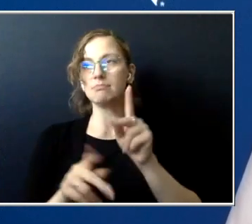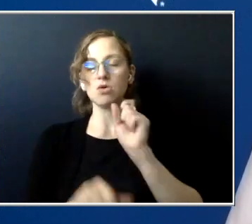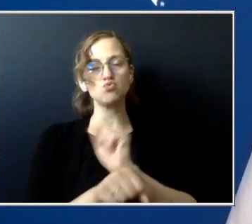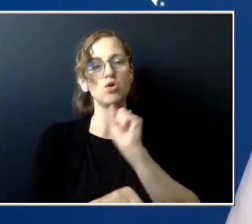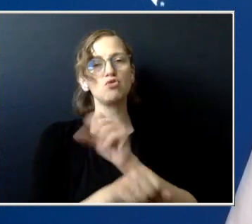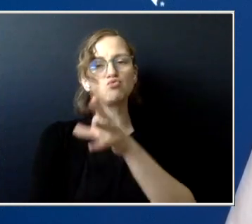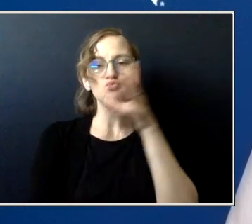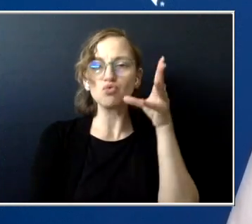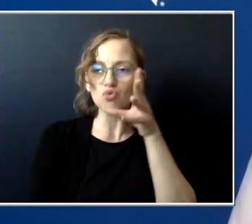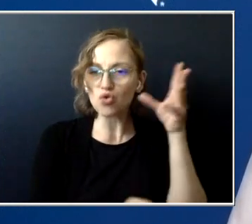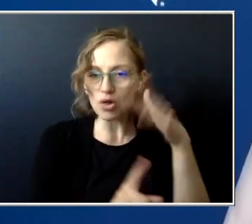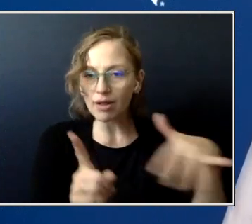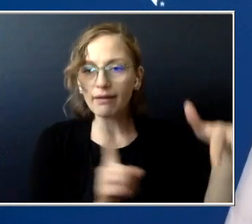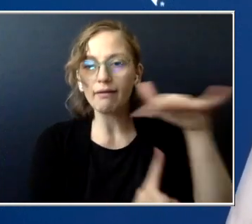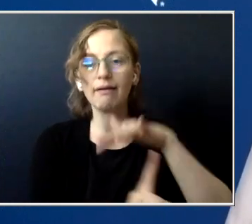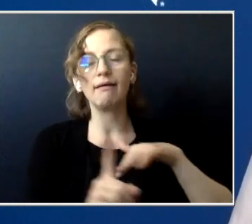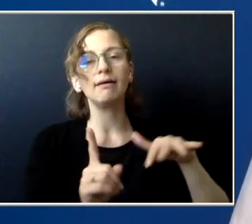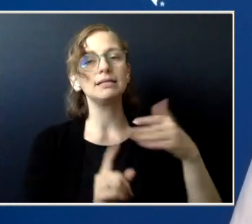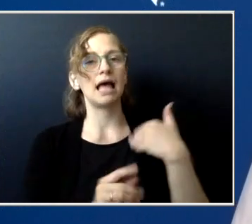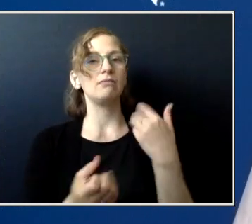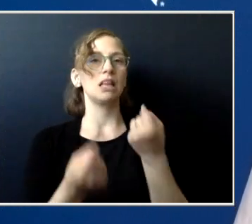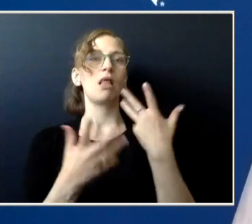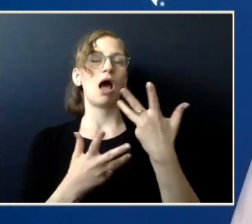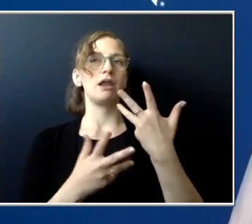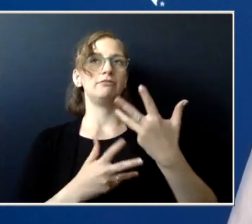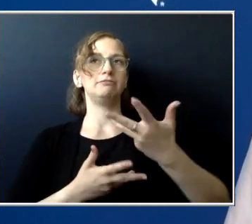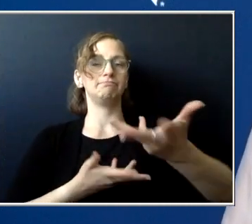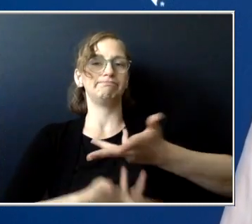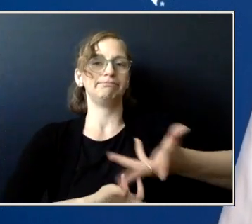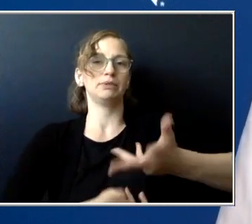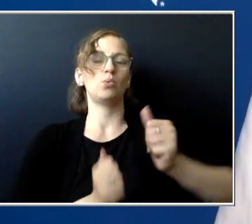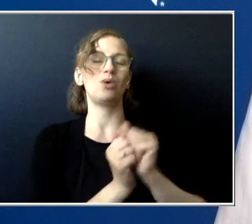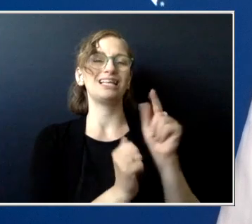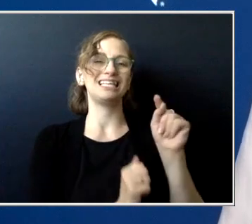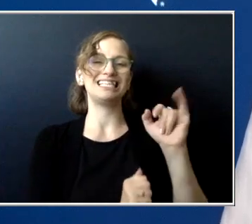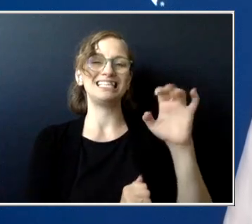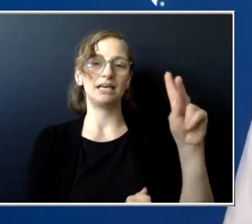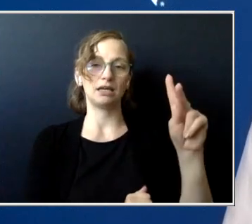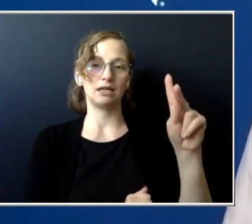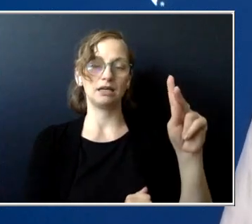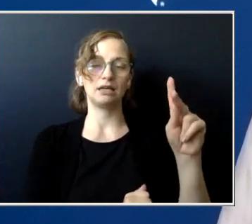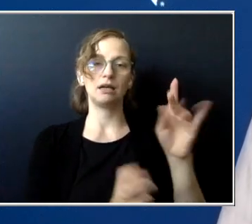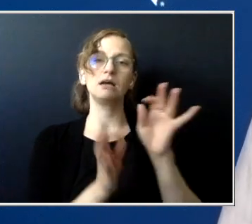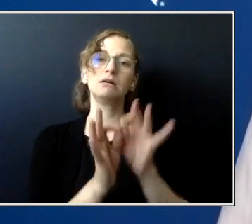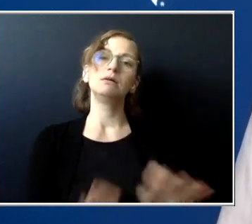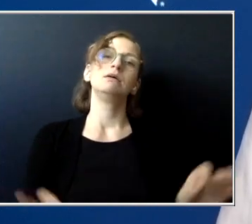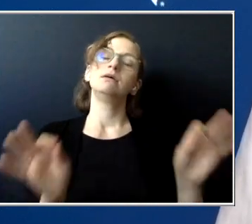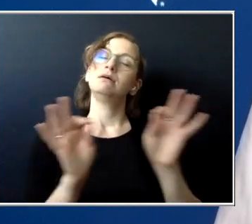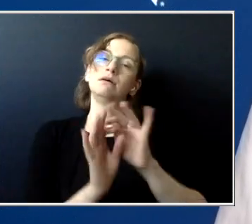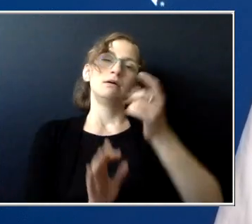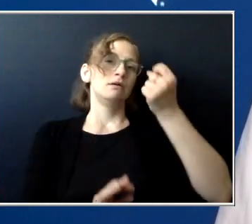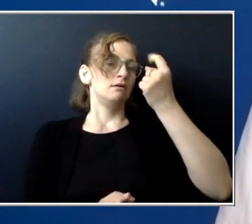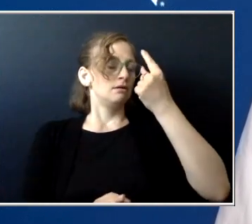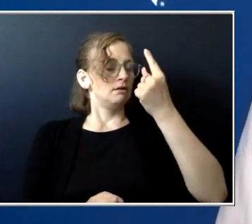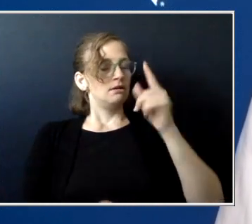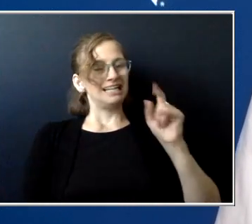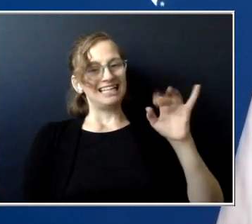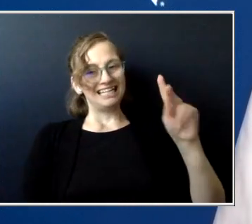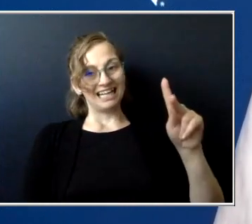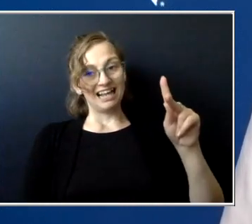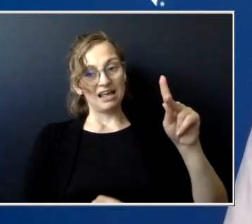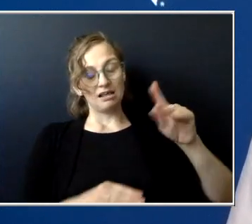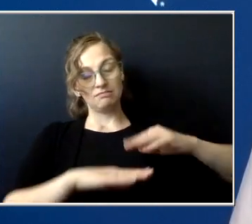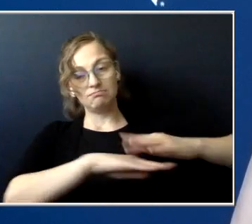lot of contact with ticks. It is very important to understand the amount of disease and the disease that can be spread by